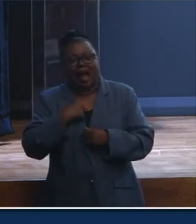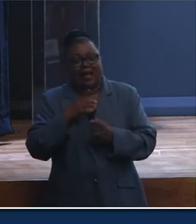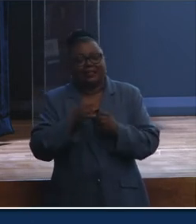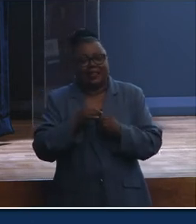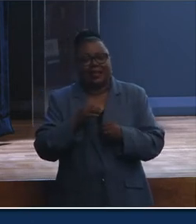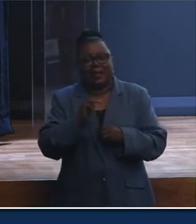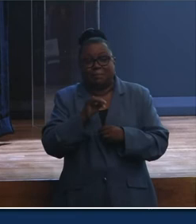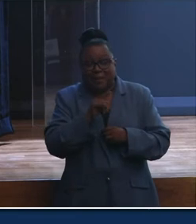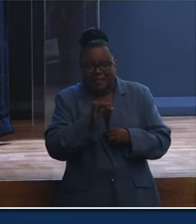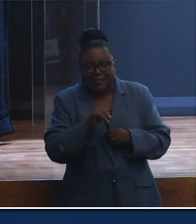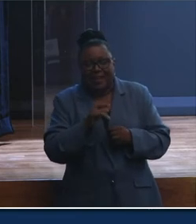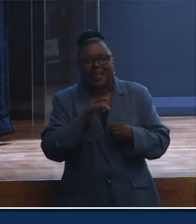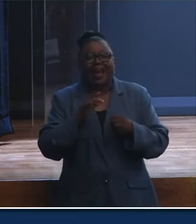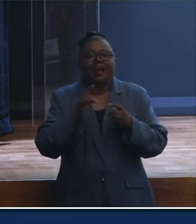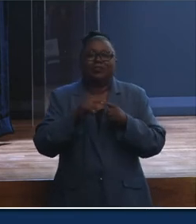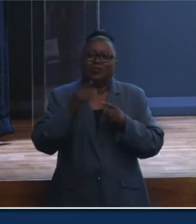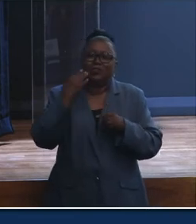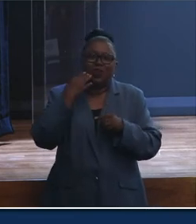Missy.